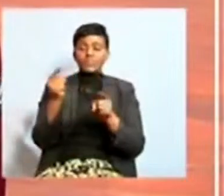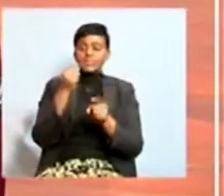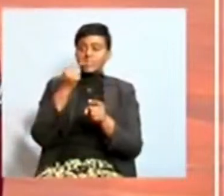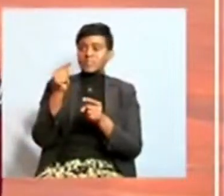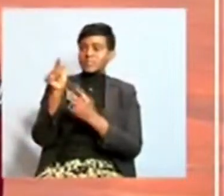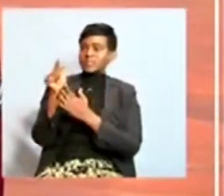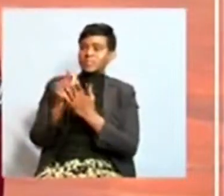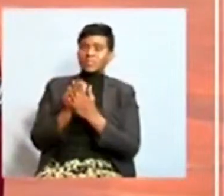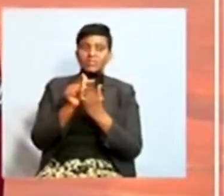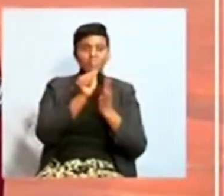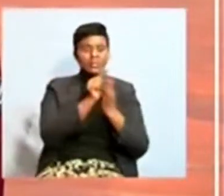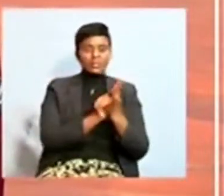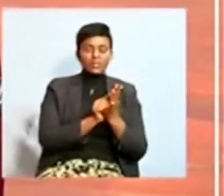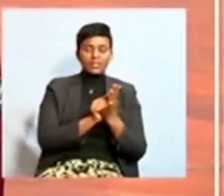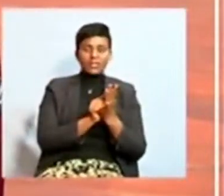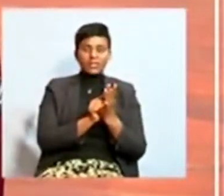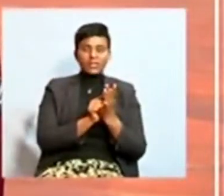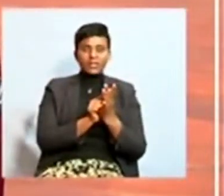legislative,